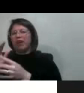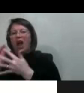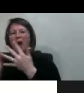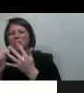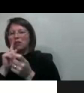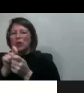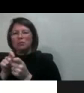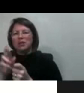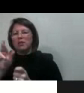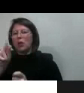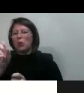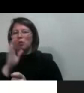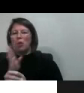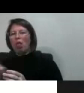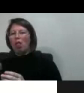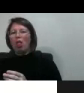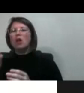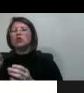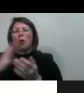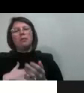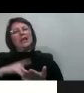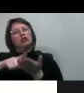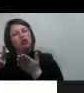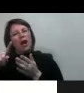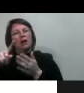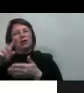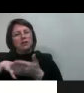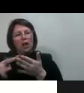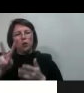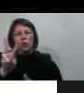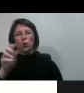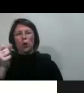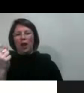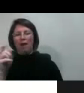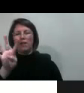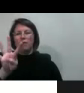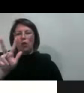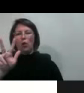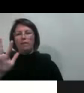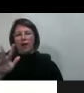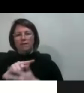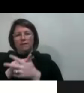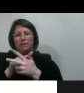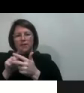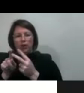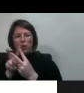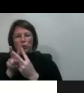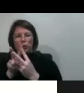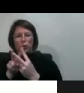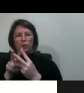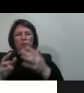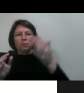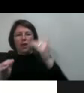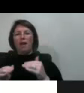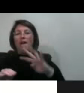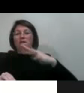routing paths. So please check the schedules. And that's the 211 and the 435. And there are a series of